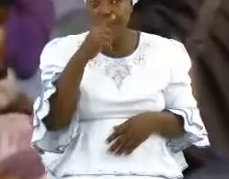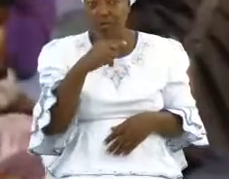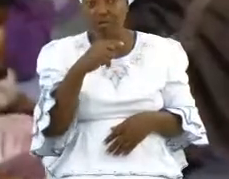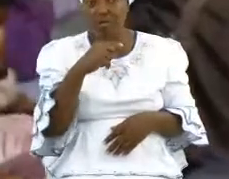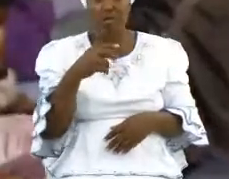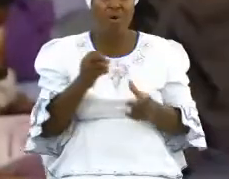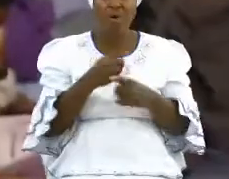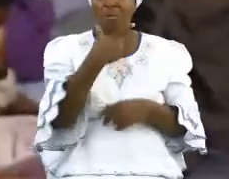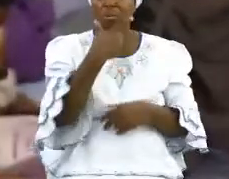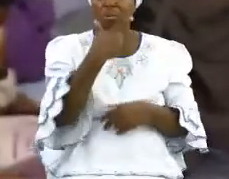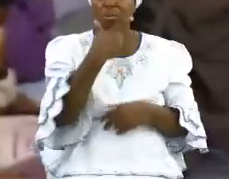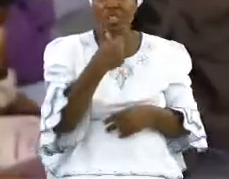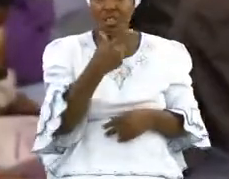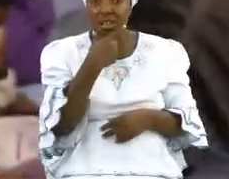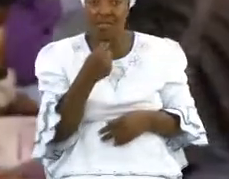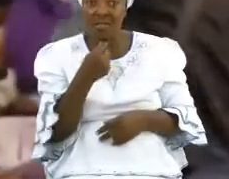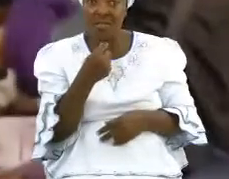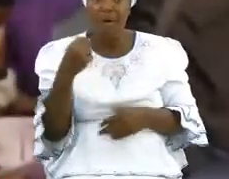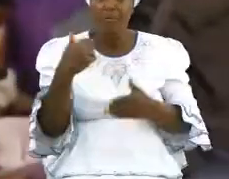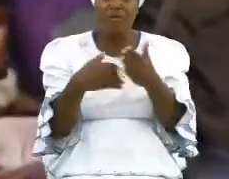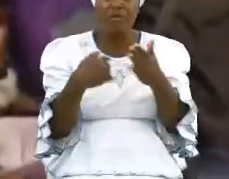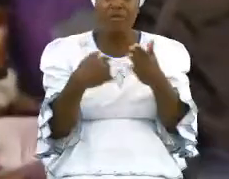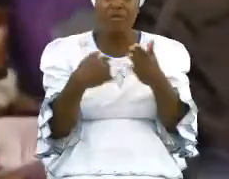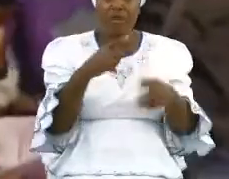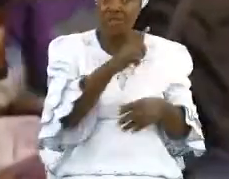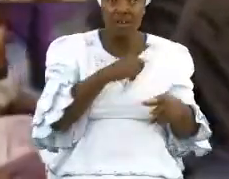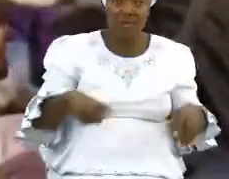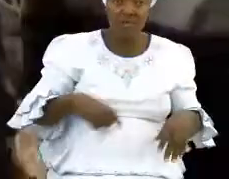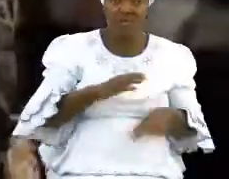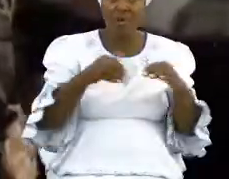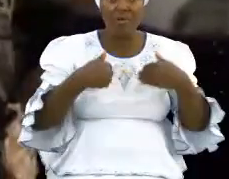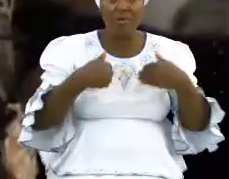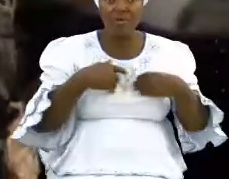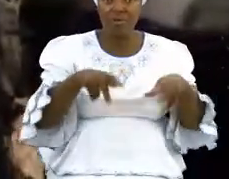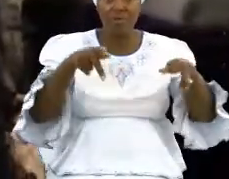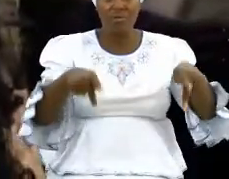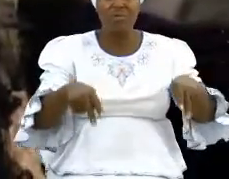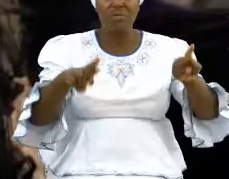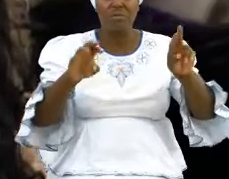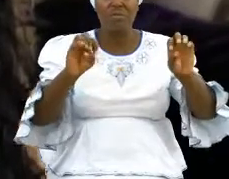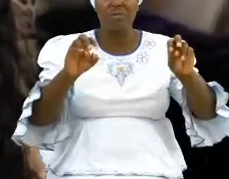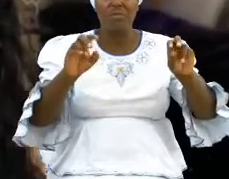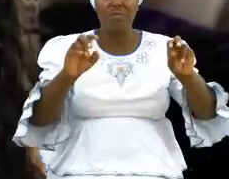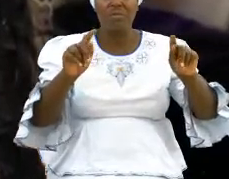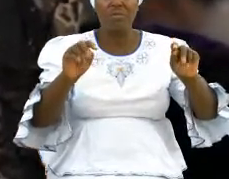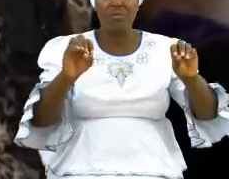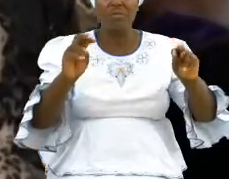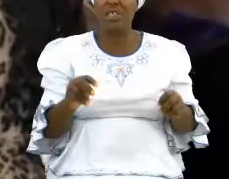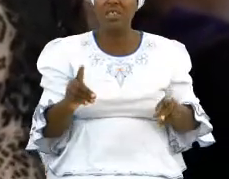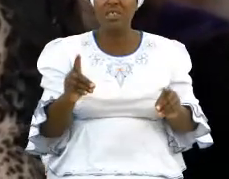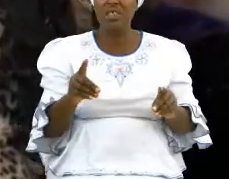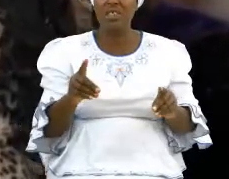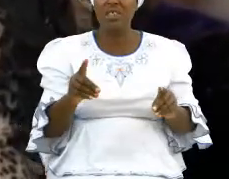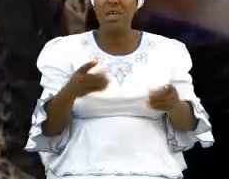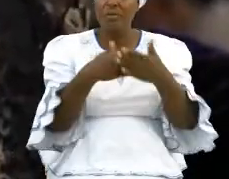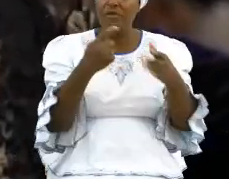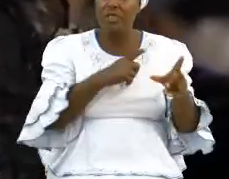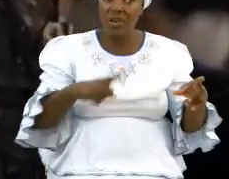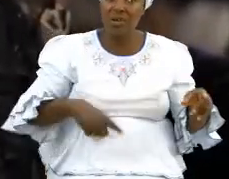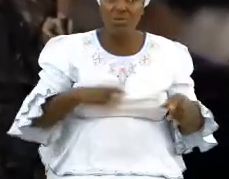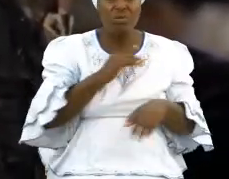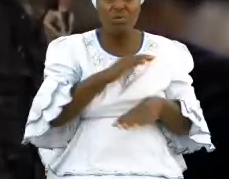as hypocrites. In the presence of God, we don't lie. In the presence of God, there's